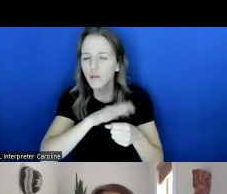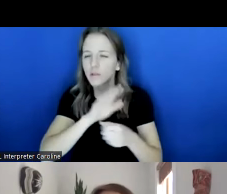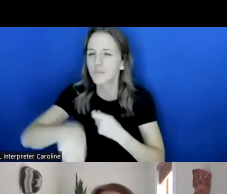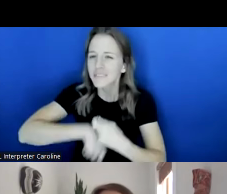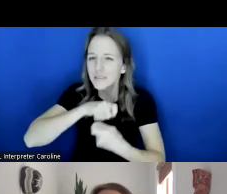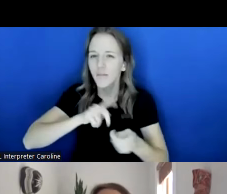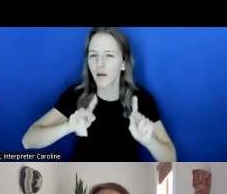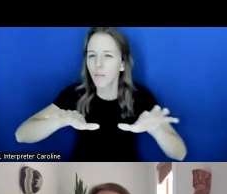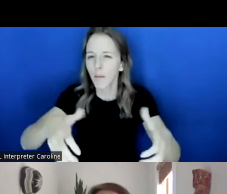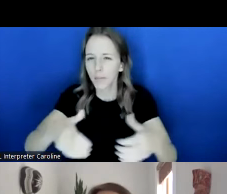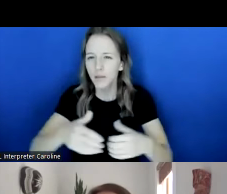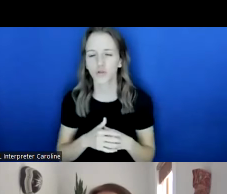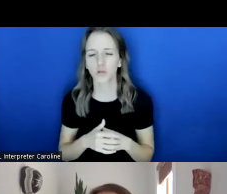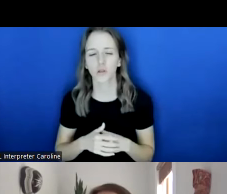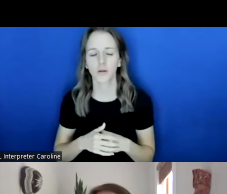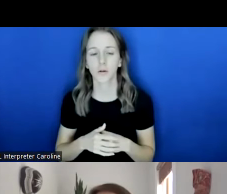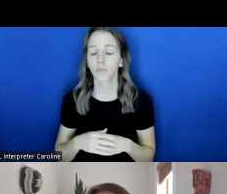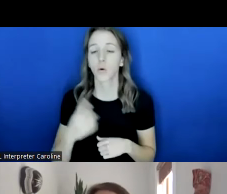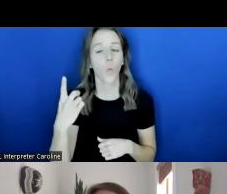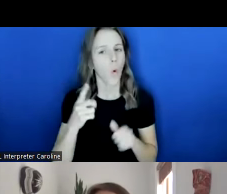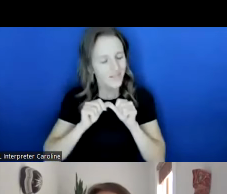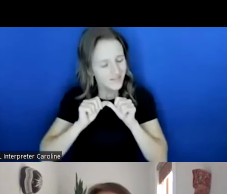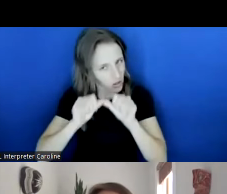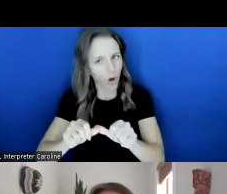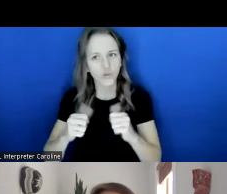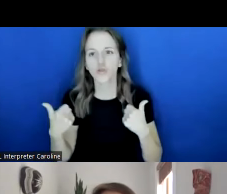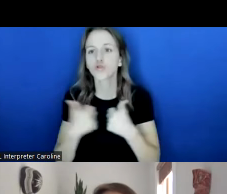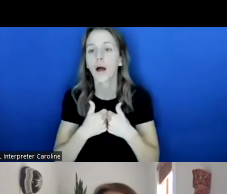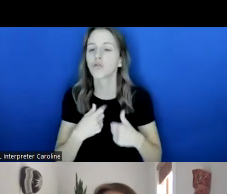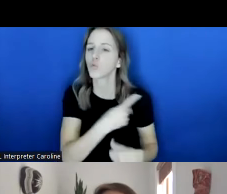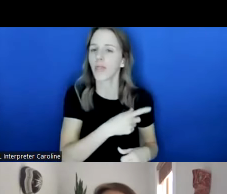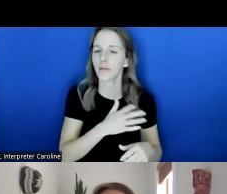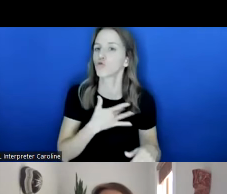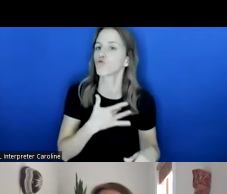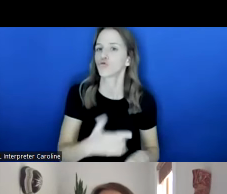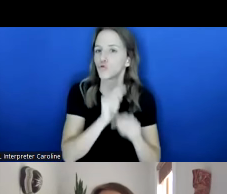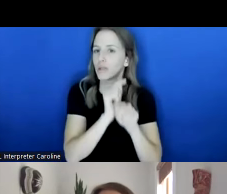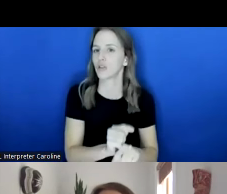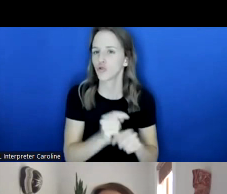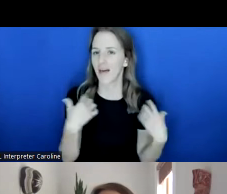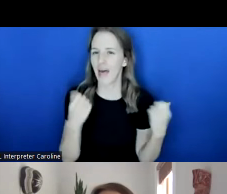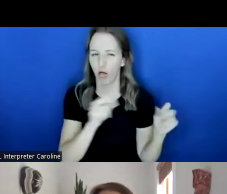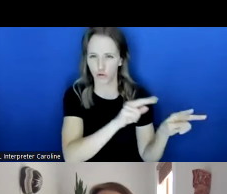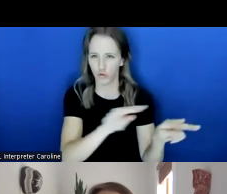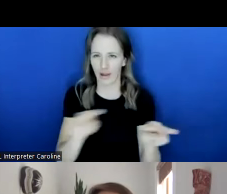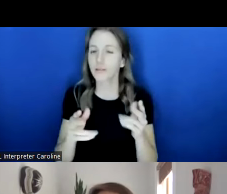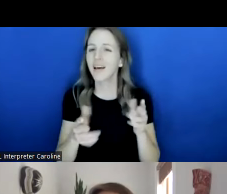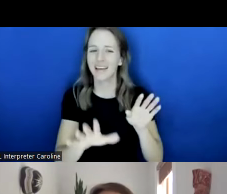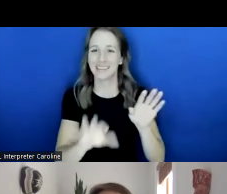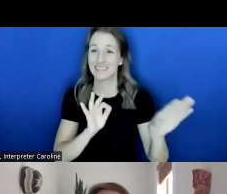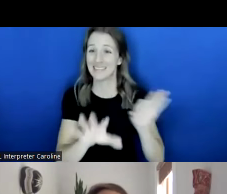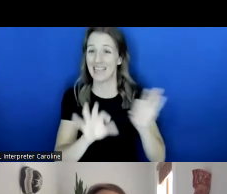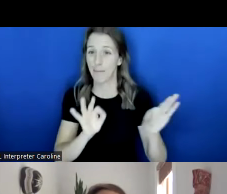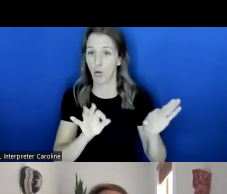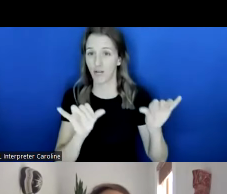we constantly meet with our traditional health surveillance is that sample sizes of some populations are so small